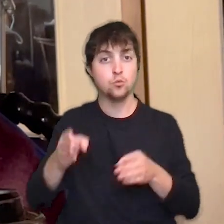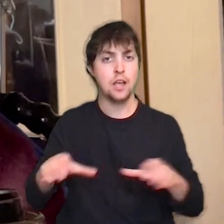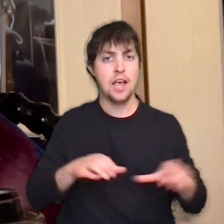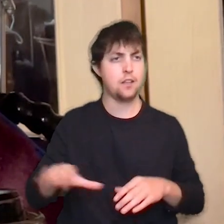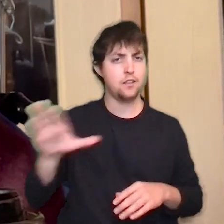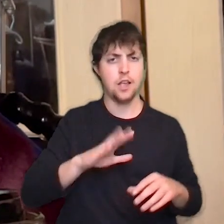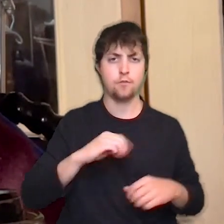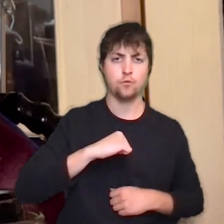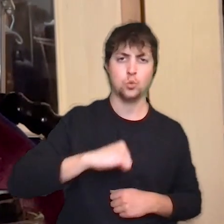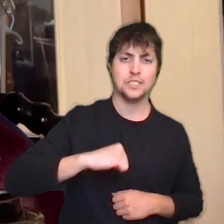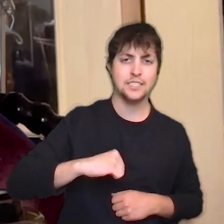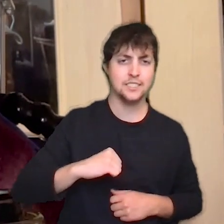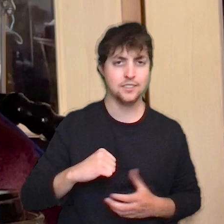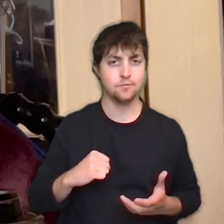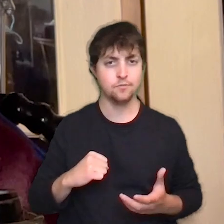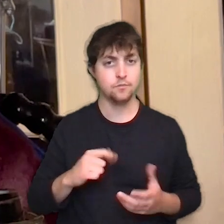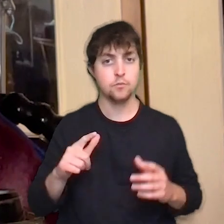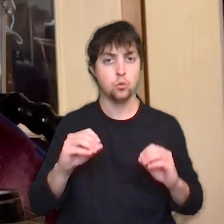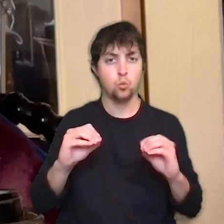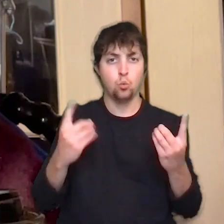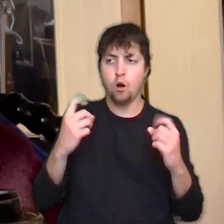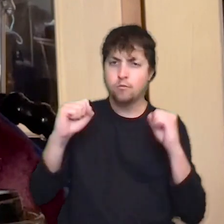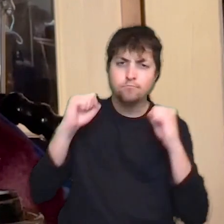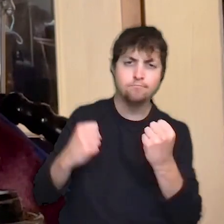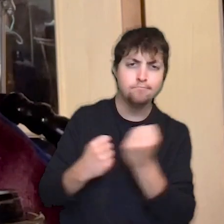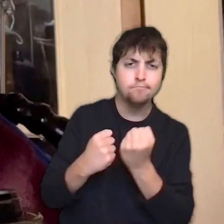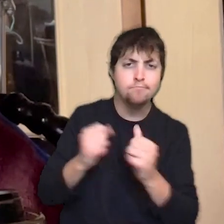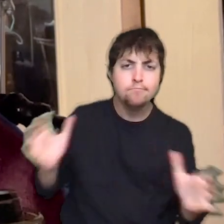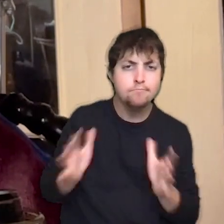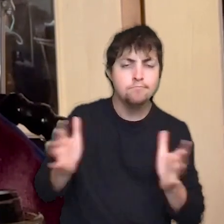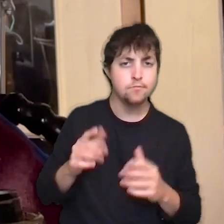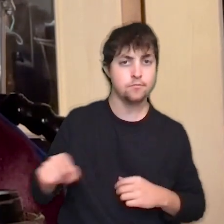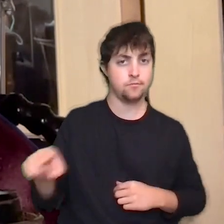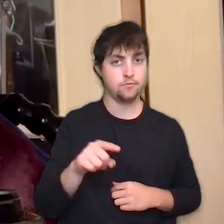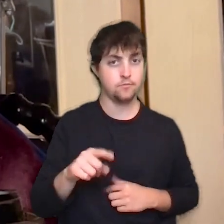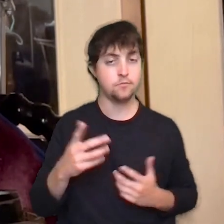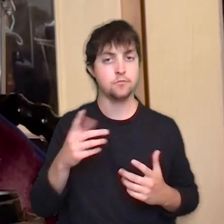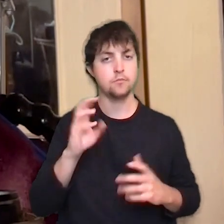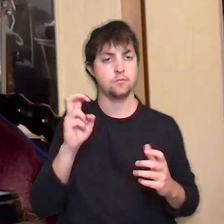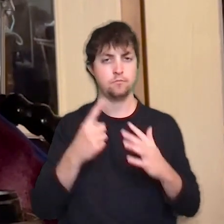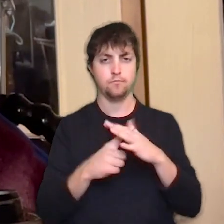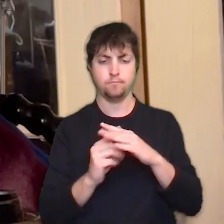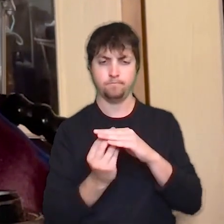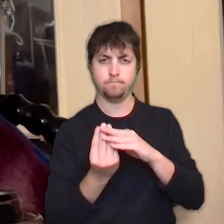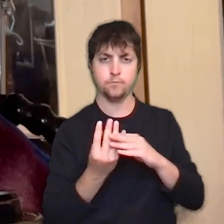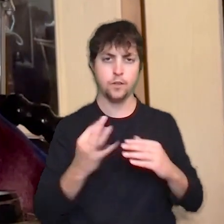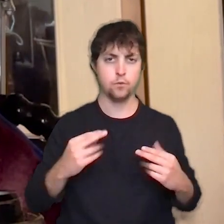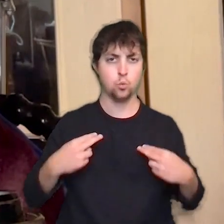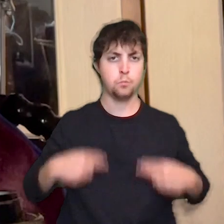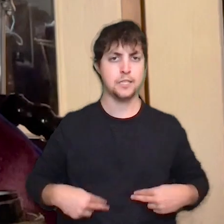Their individual acts of resistance, with no one cheering them on, those were the sparks